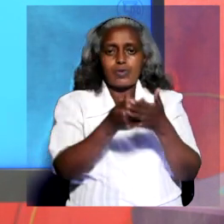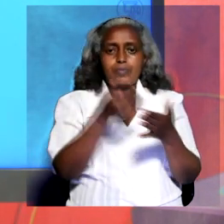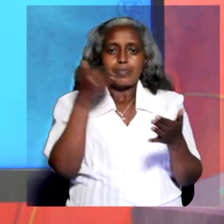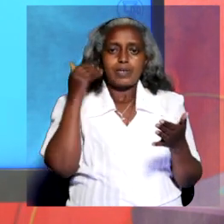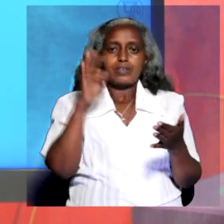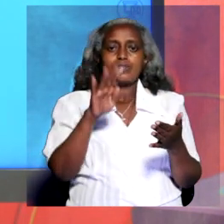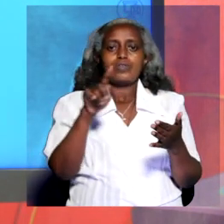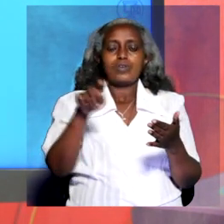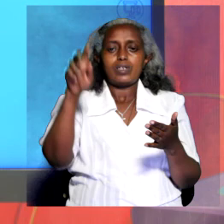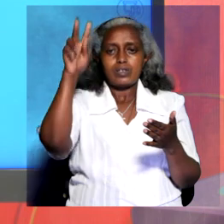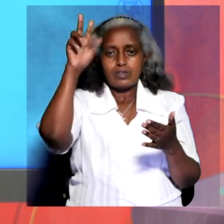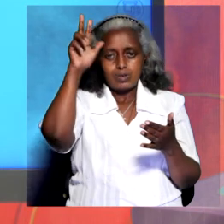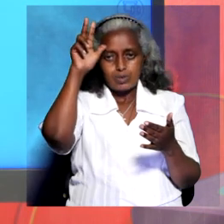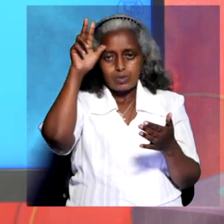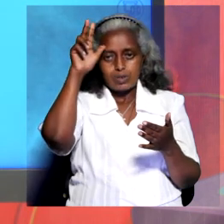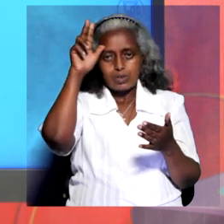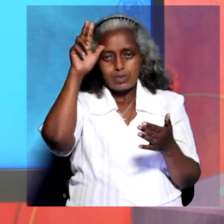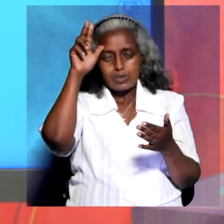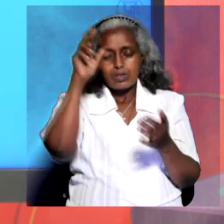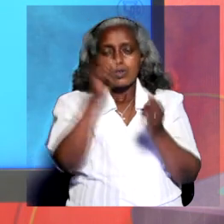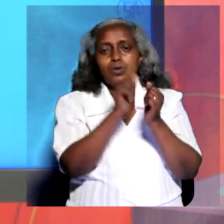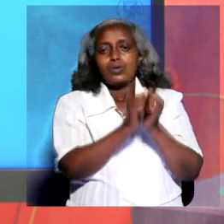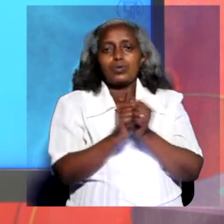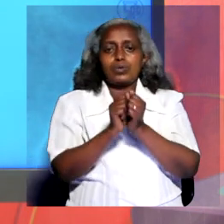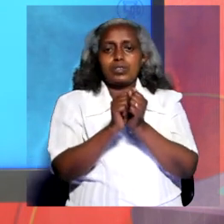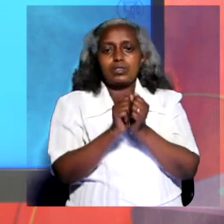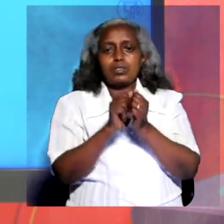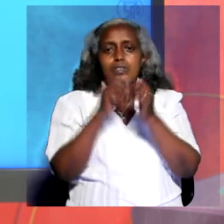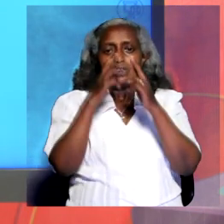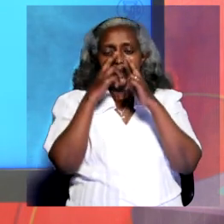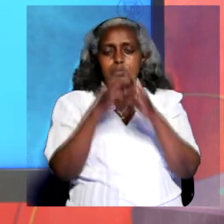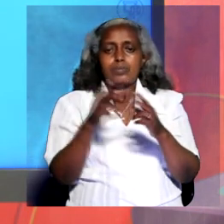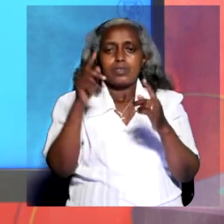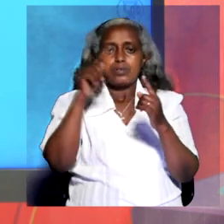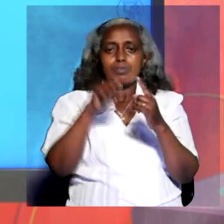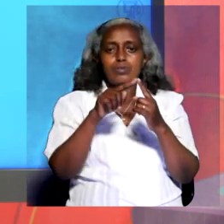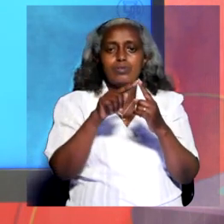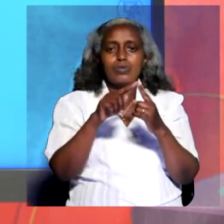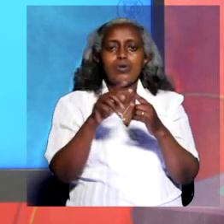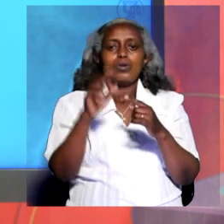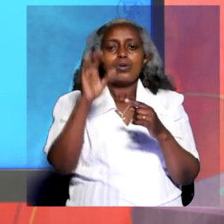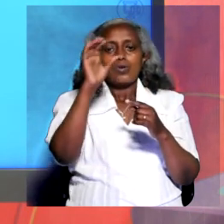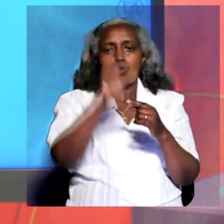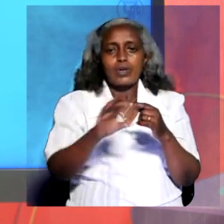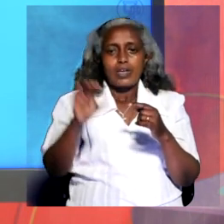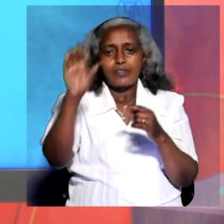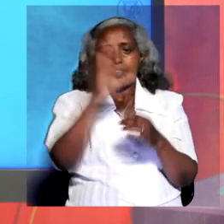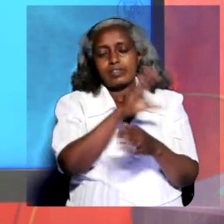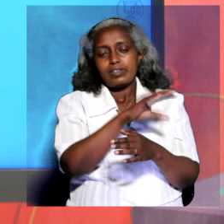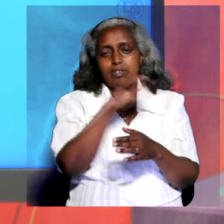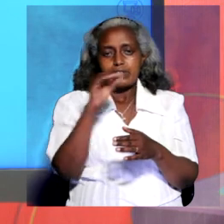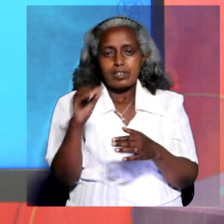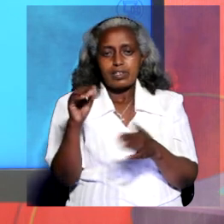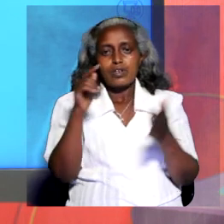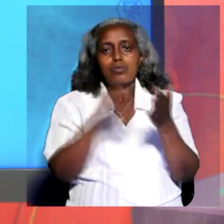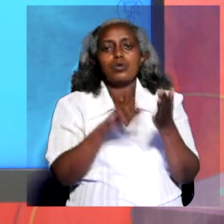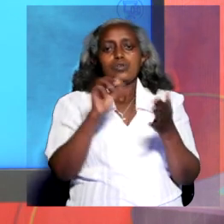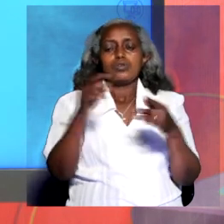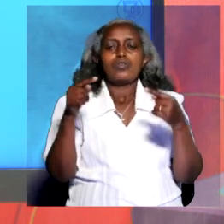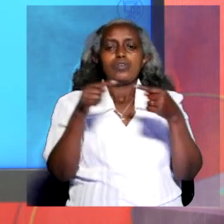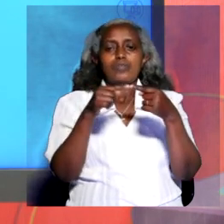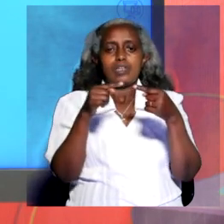minus 4x cubed with respect to concavity and points of